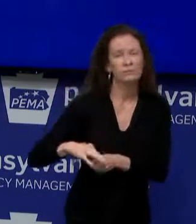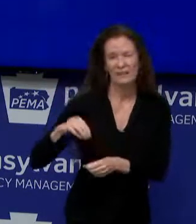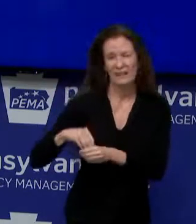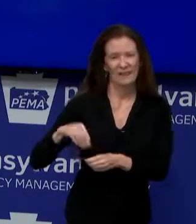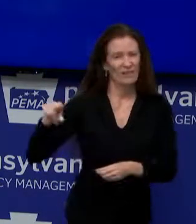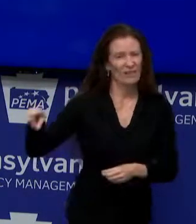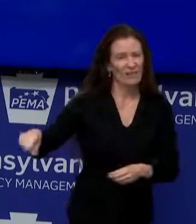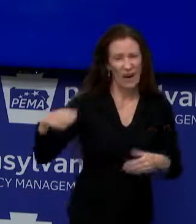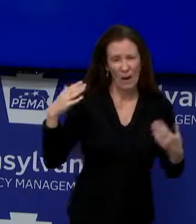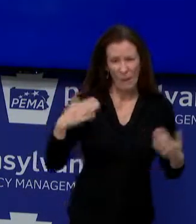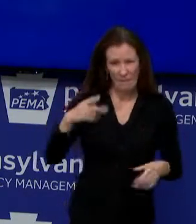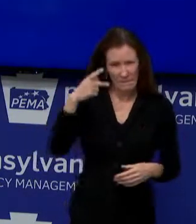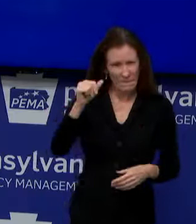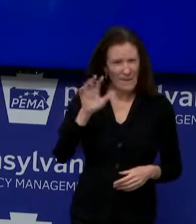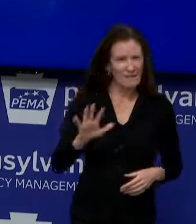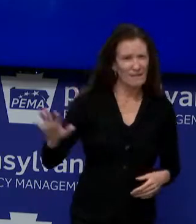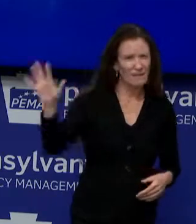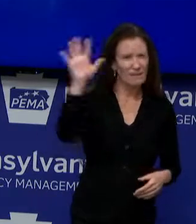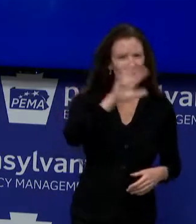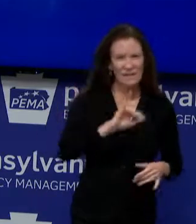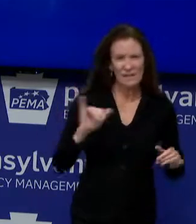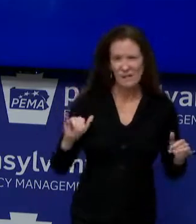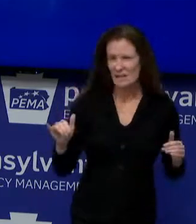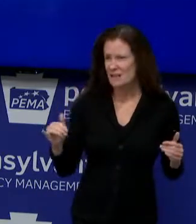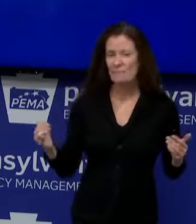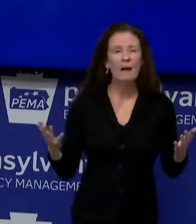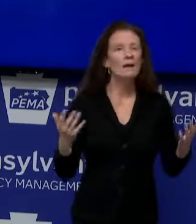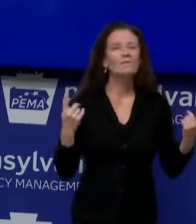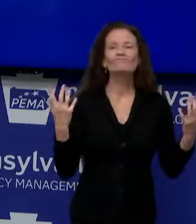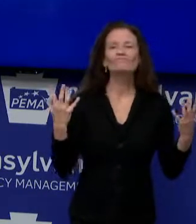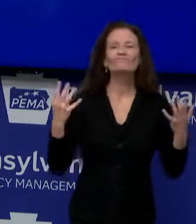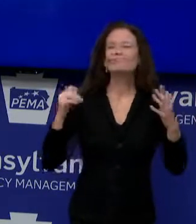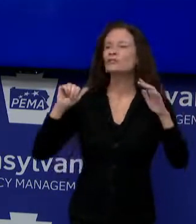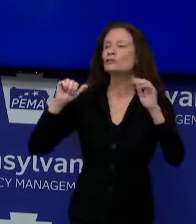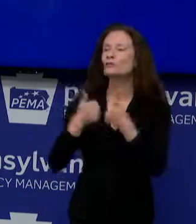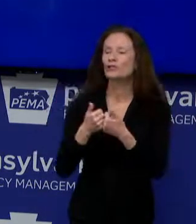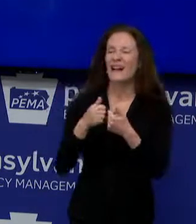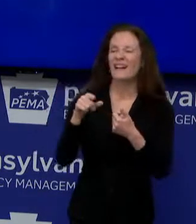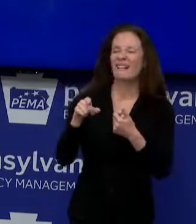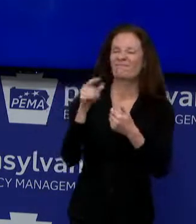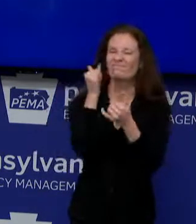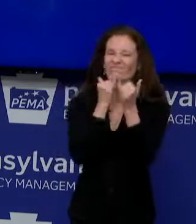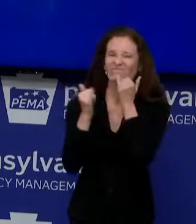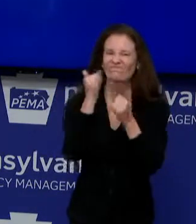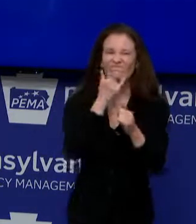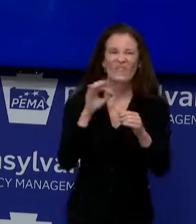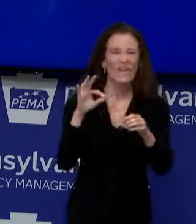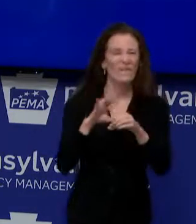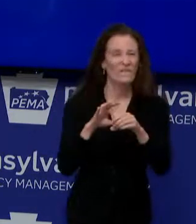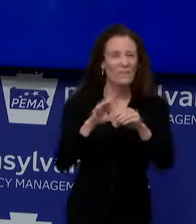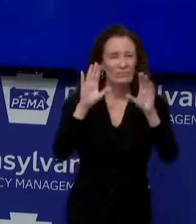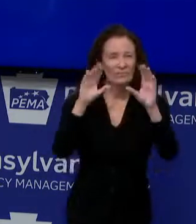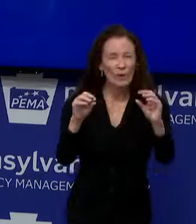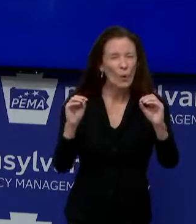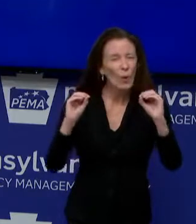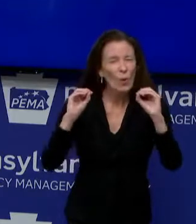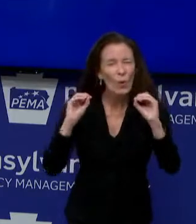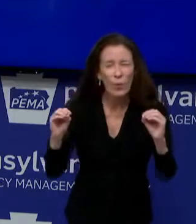a single challenge on the basis of a voter's eligibility to cast their vote in